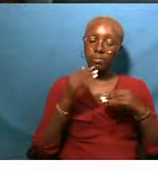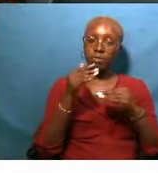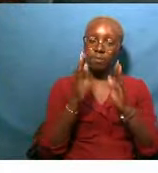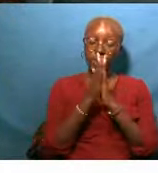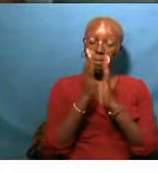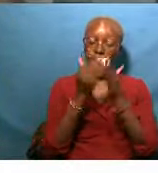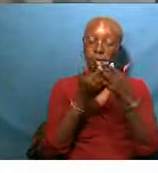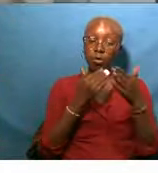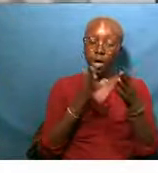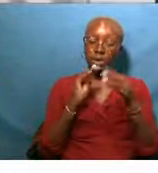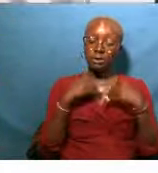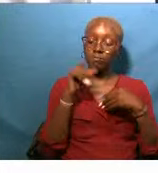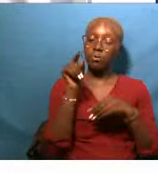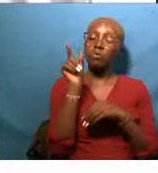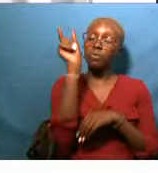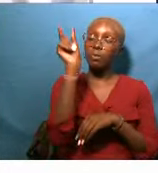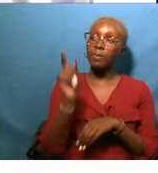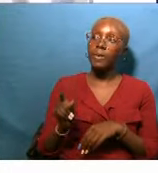person